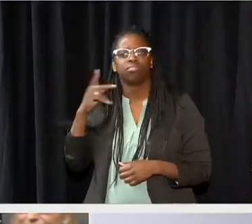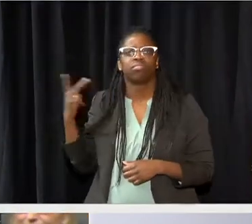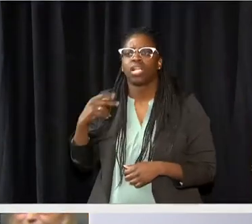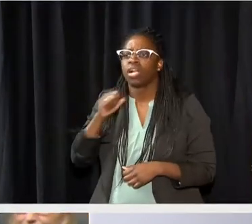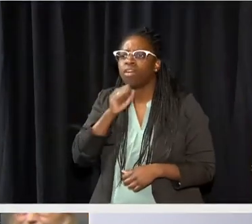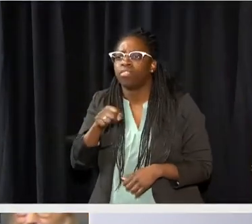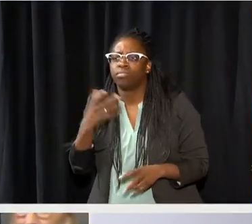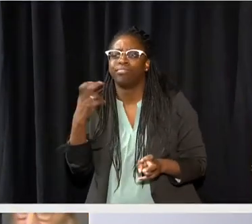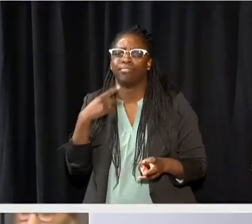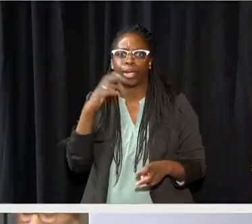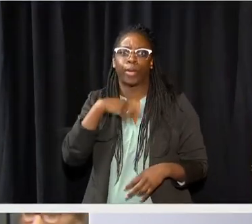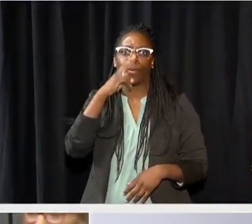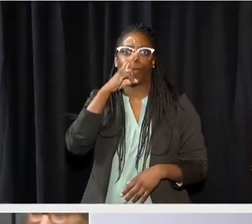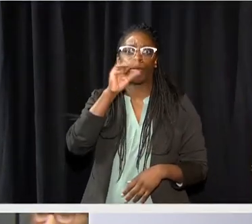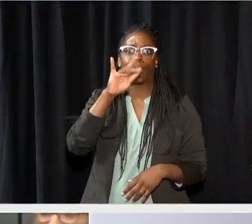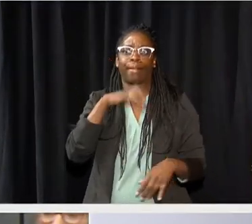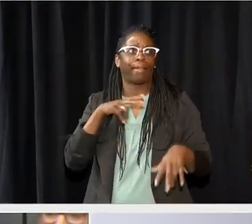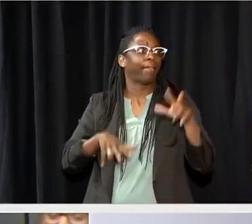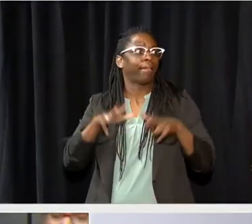Forgive us, we're rookies.